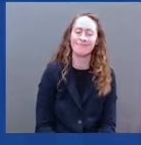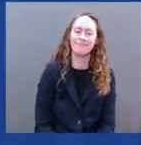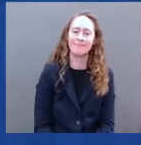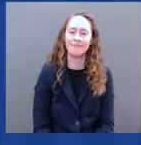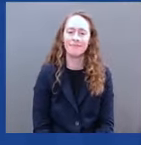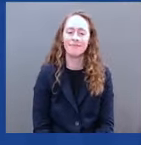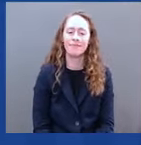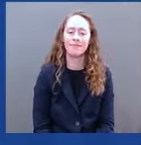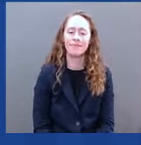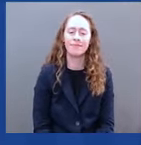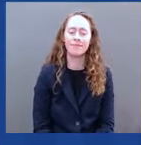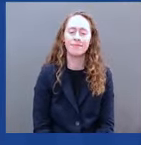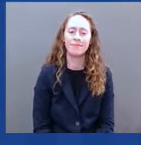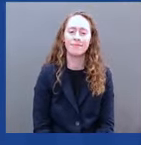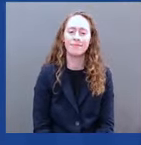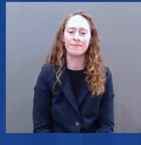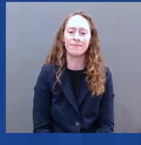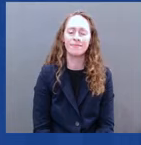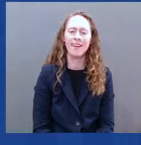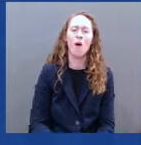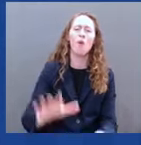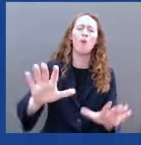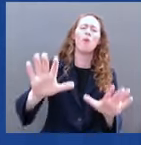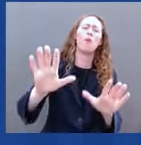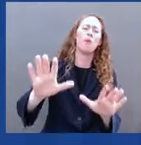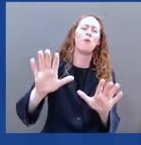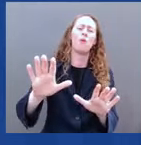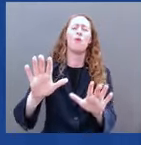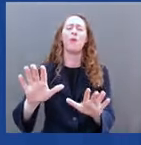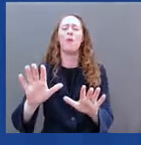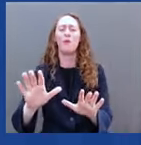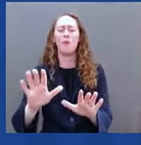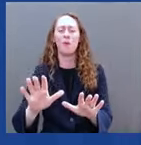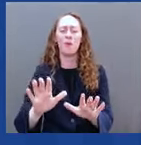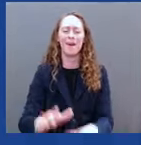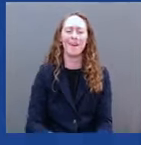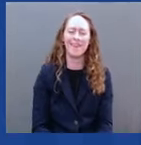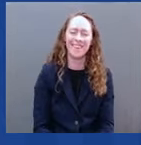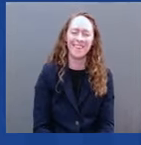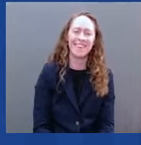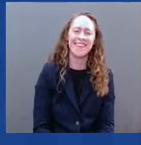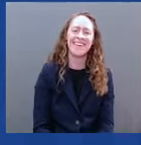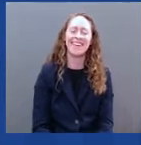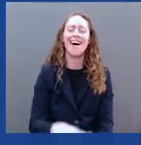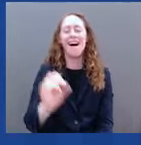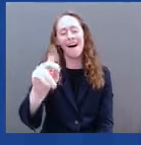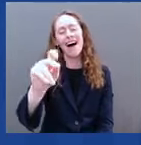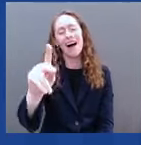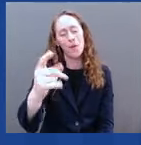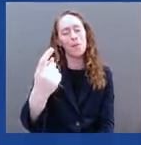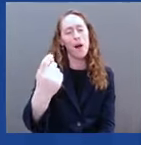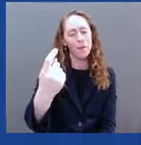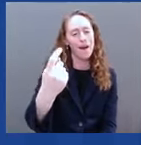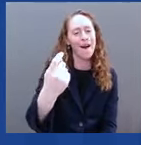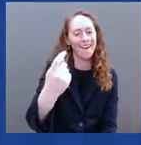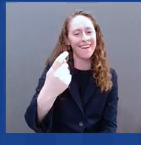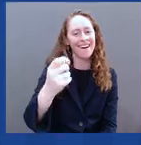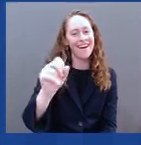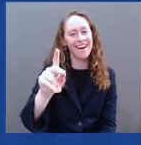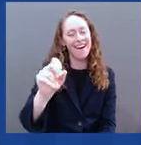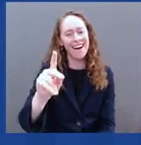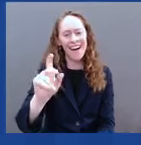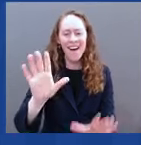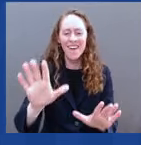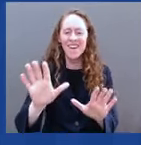Whoa, whoa, whoa, whoa, whoa, whoa, whoa, whoa. No. Yeah, one final question, right. Hey, look, wait, hold on a second, please. I